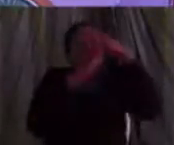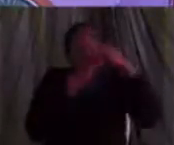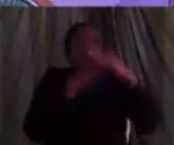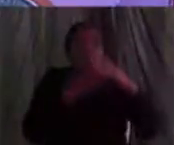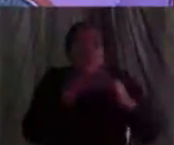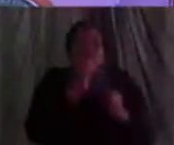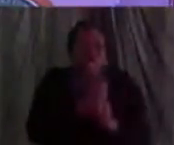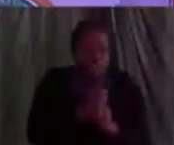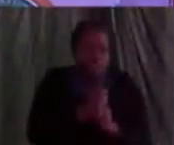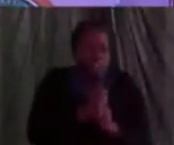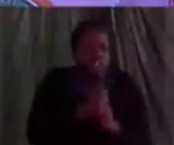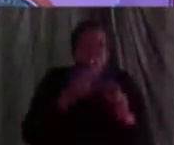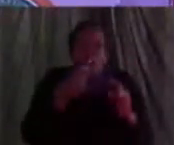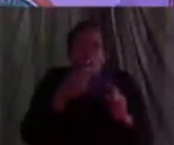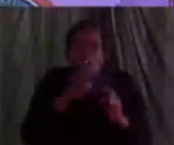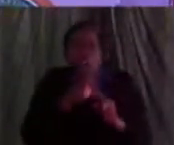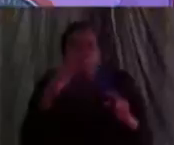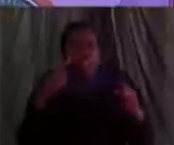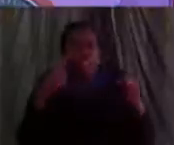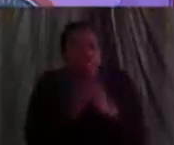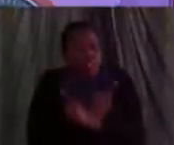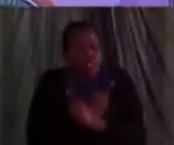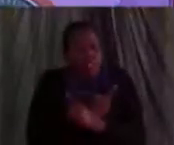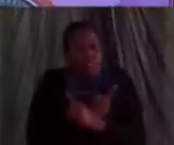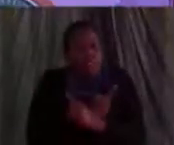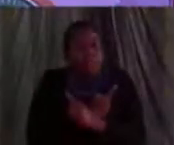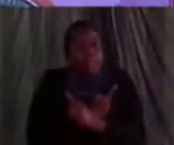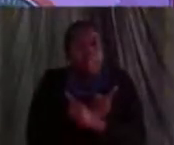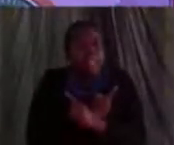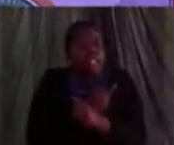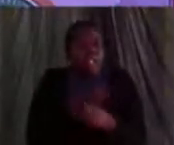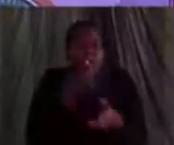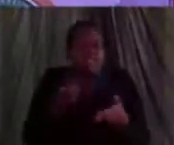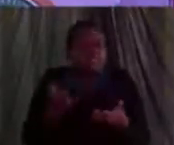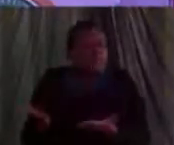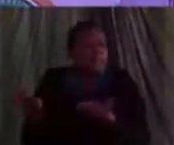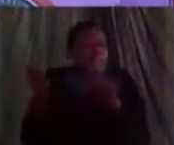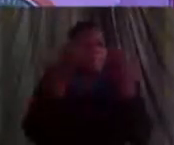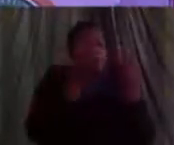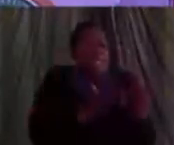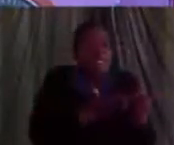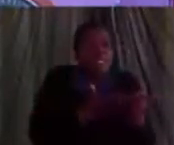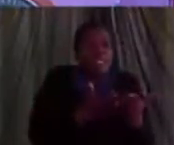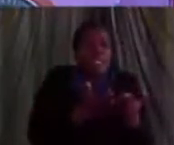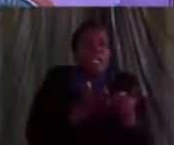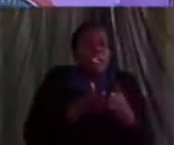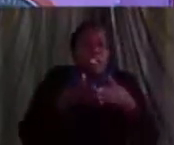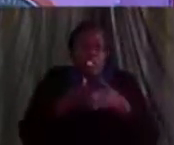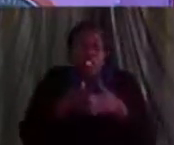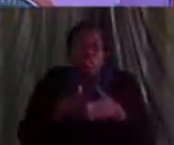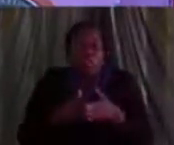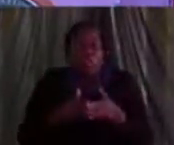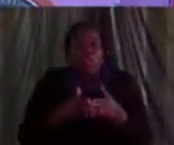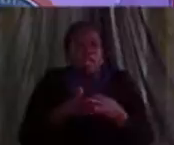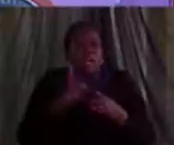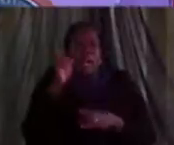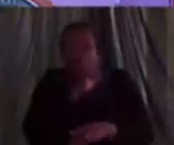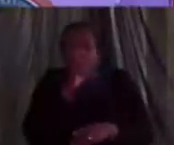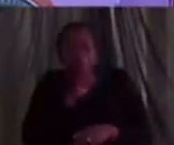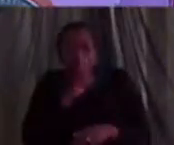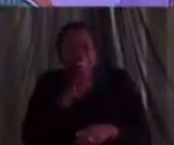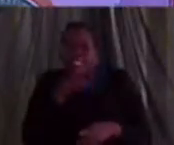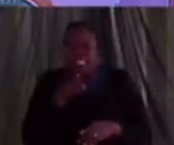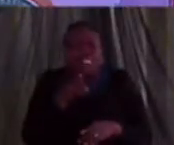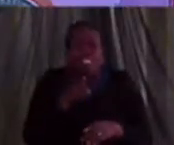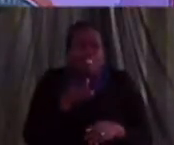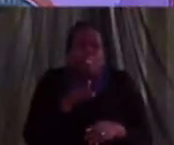versa, by your definition, amounts to sexual harassment. And it is primitive, it is